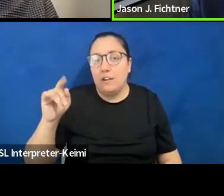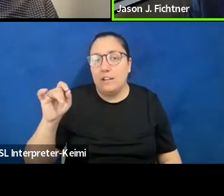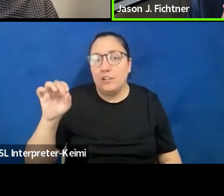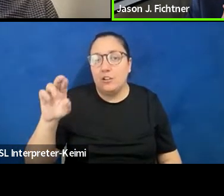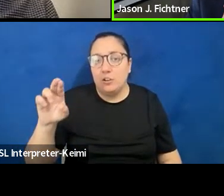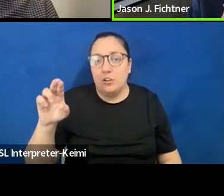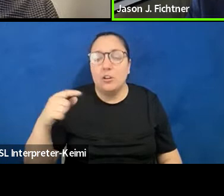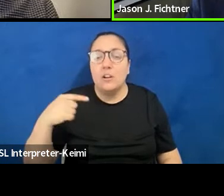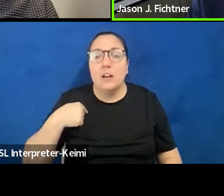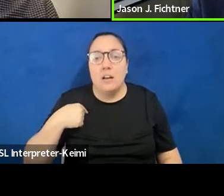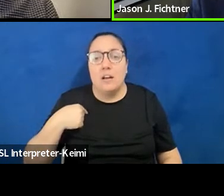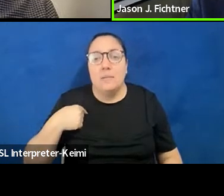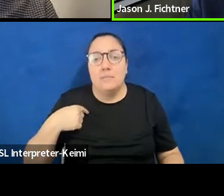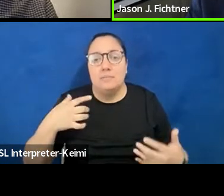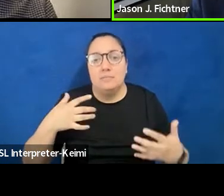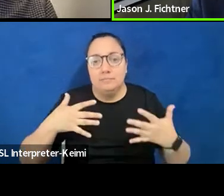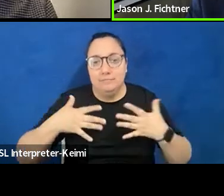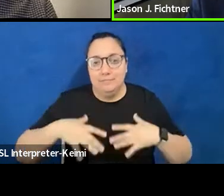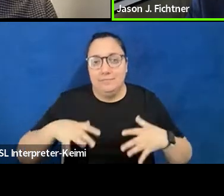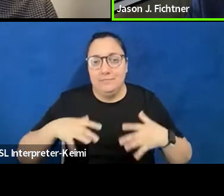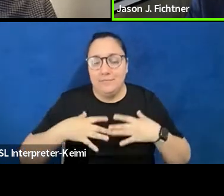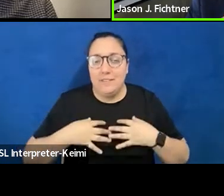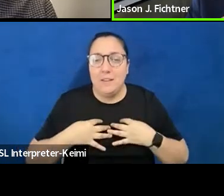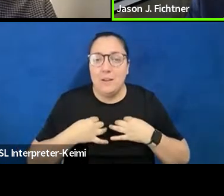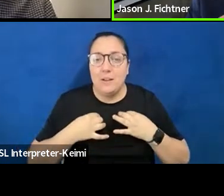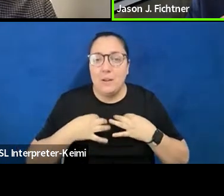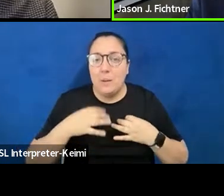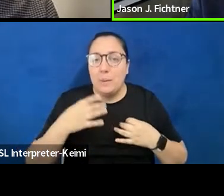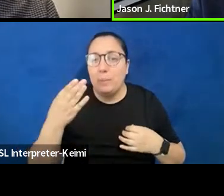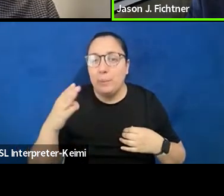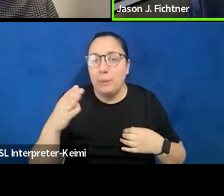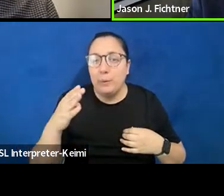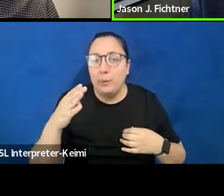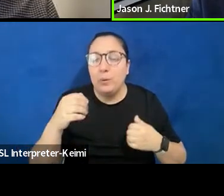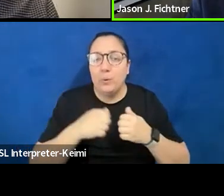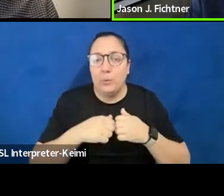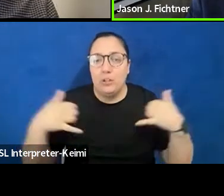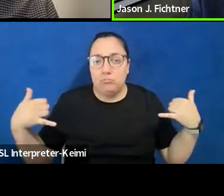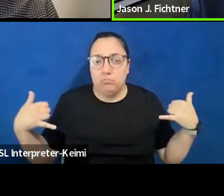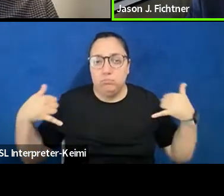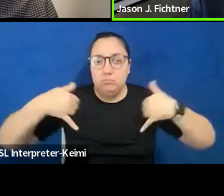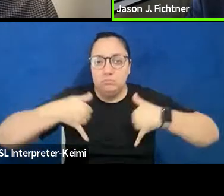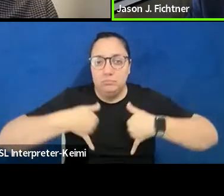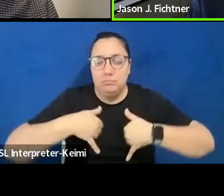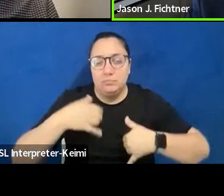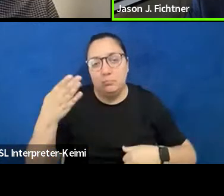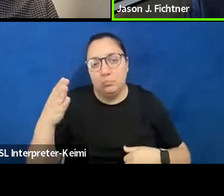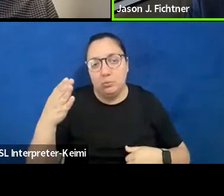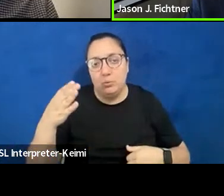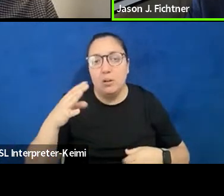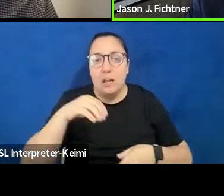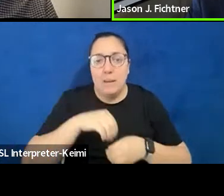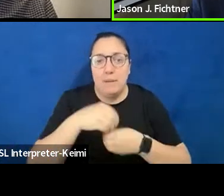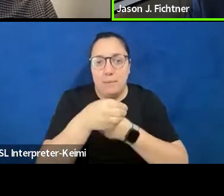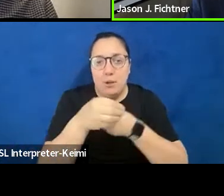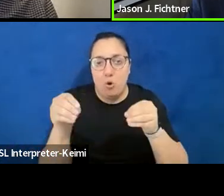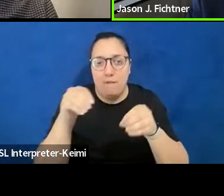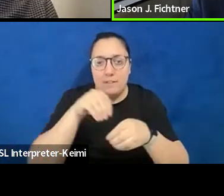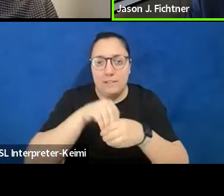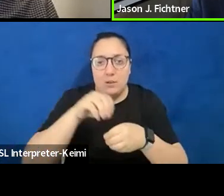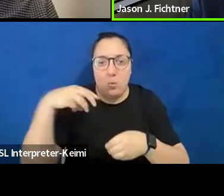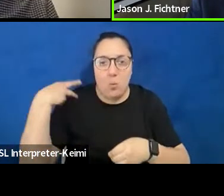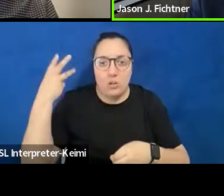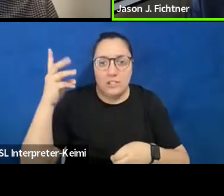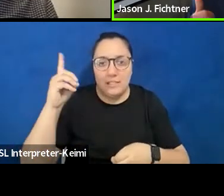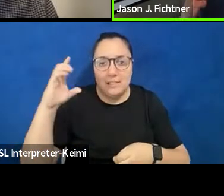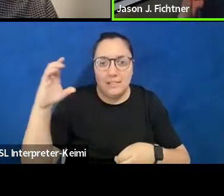I'm wearing a very handsome blue shirt, light blue with a nice sport coat, also blue. I'm in my office in Washington, D.C. at the